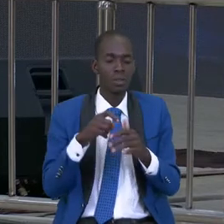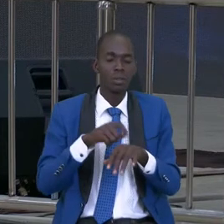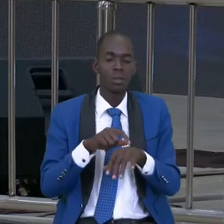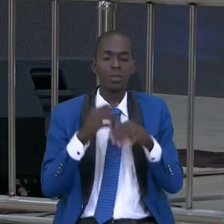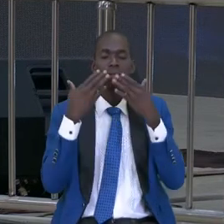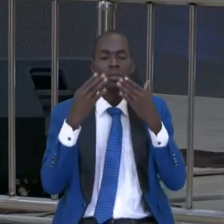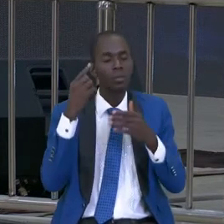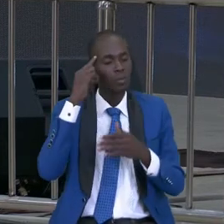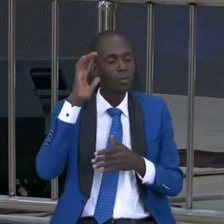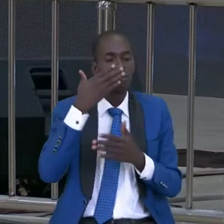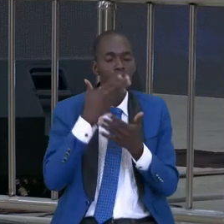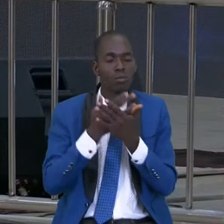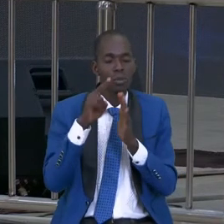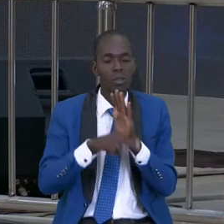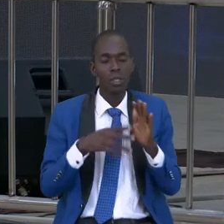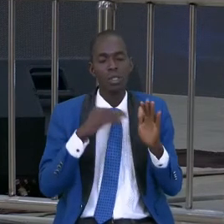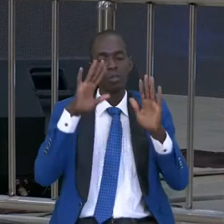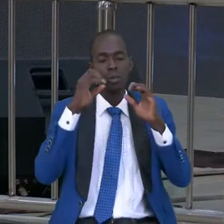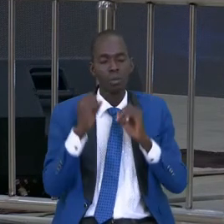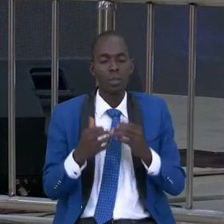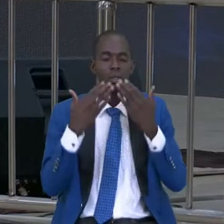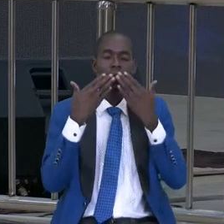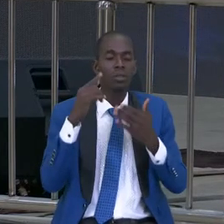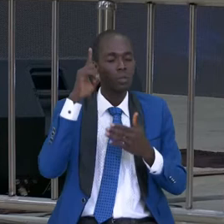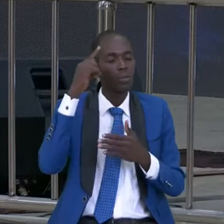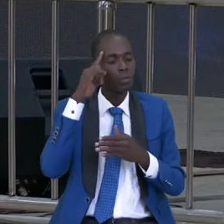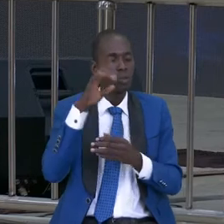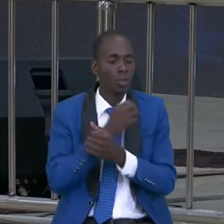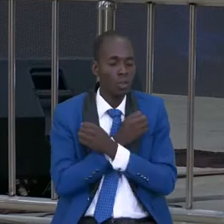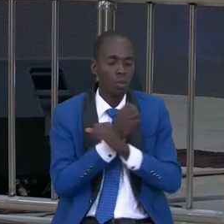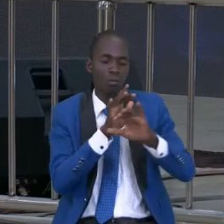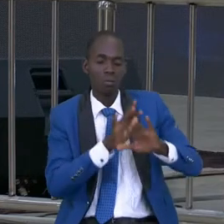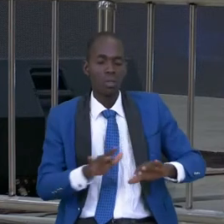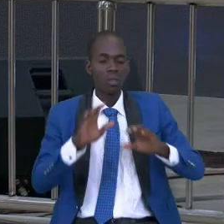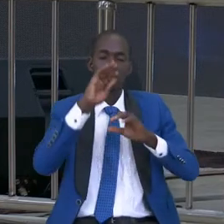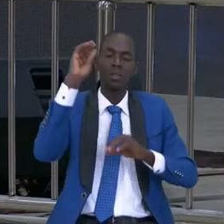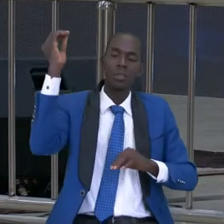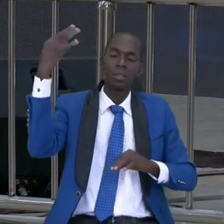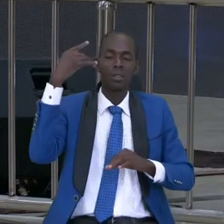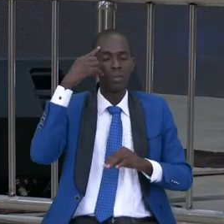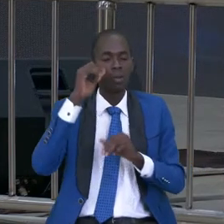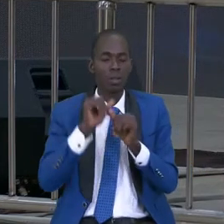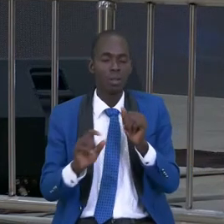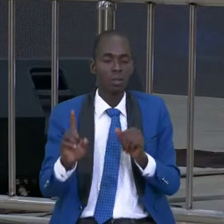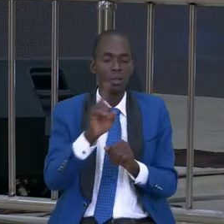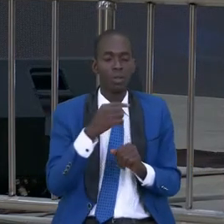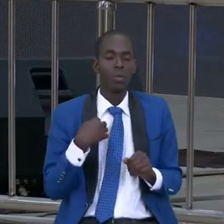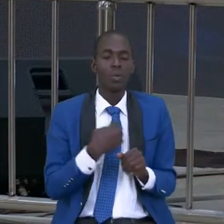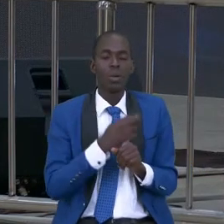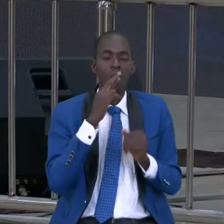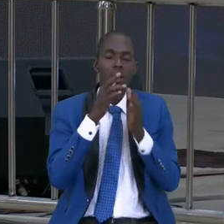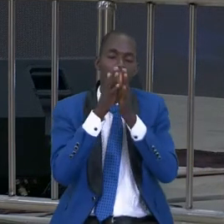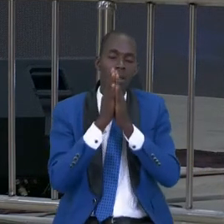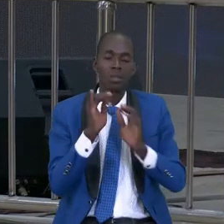for your goodness and thank you for your power. Thank you for your love and mercy and grace for everyone. We're asking,